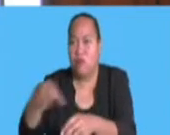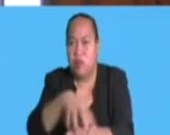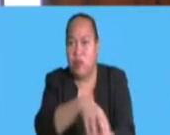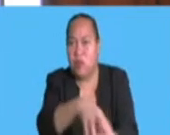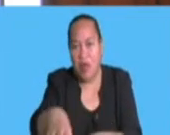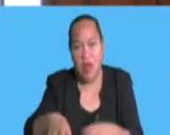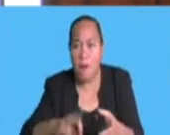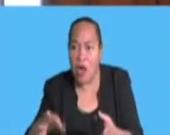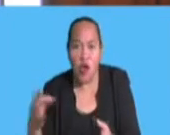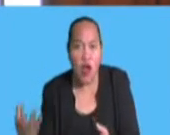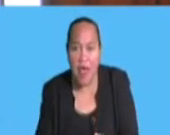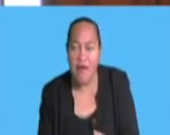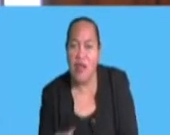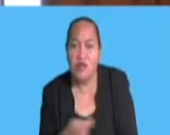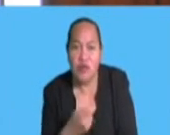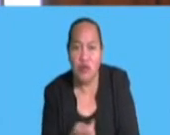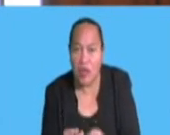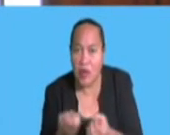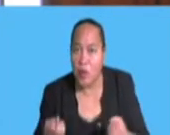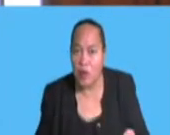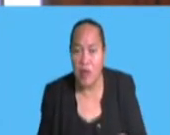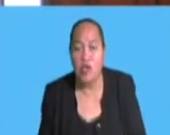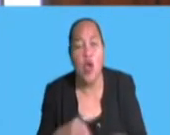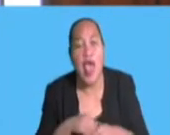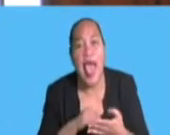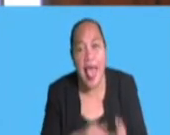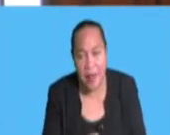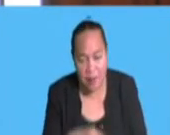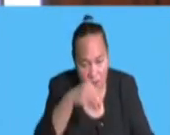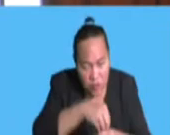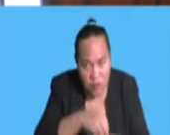means completely or the tools to help its people? How